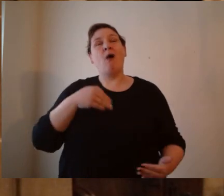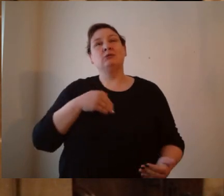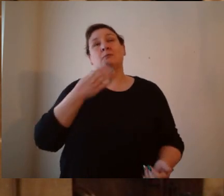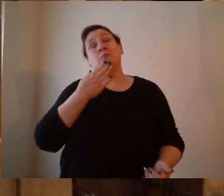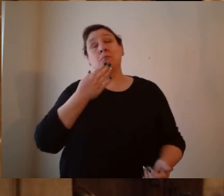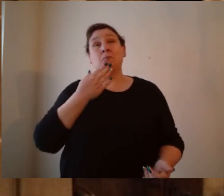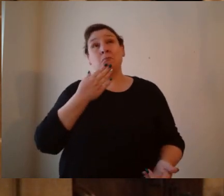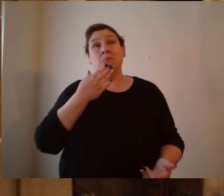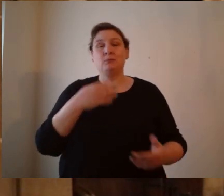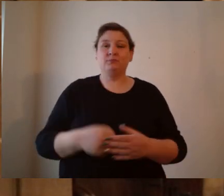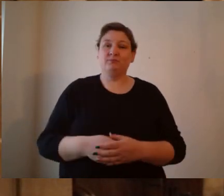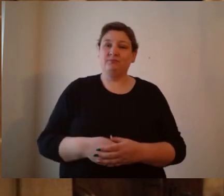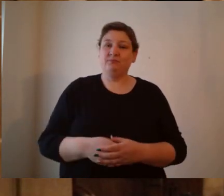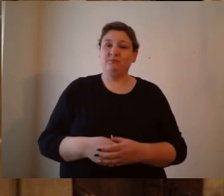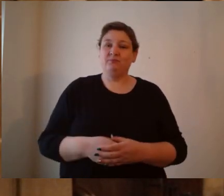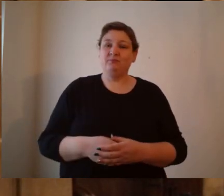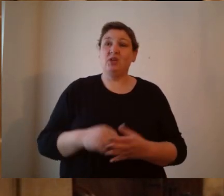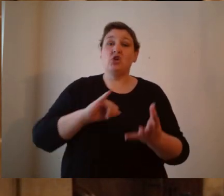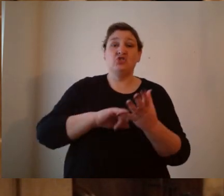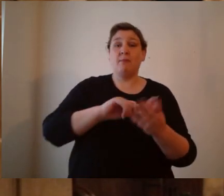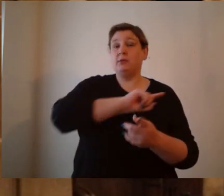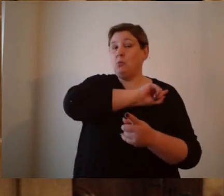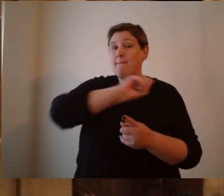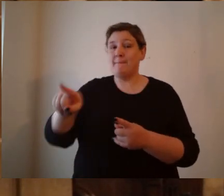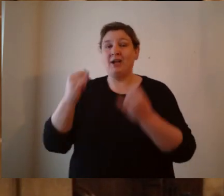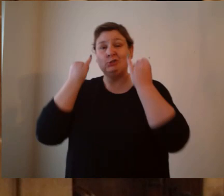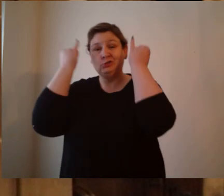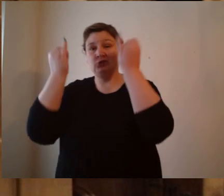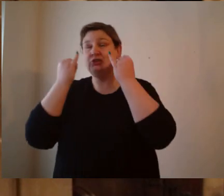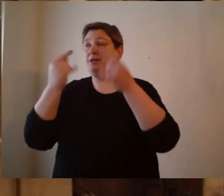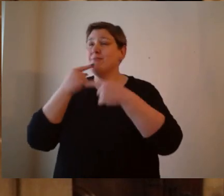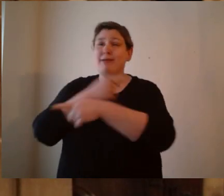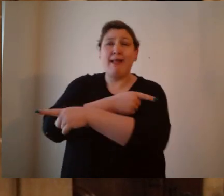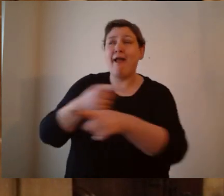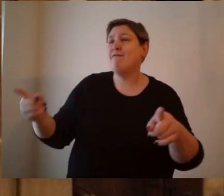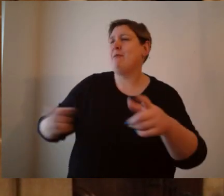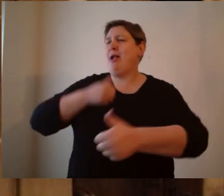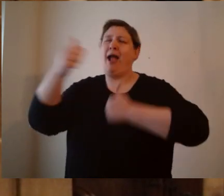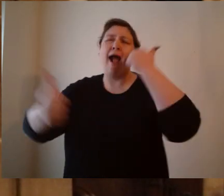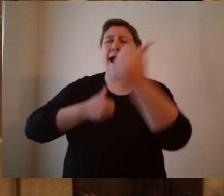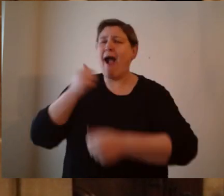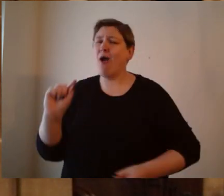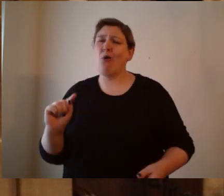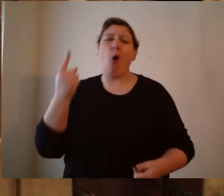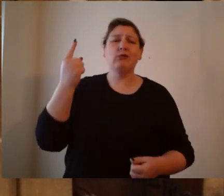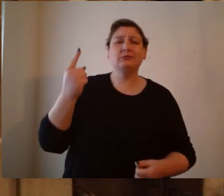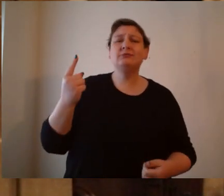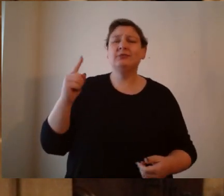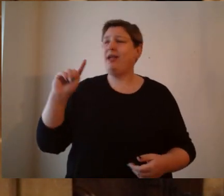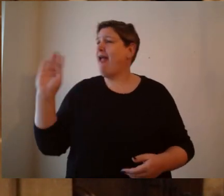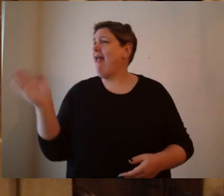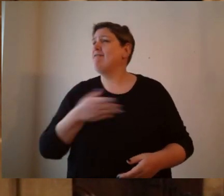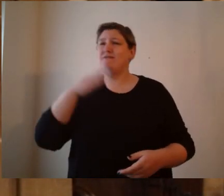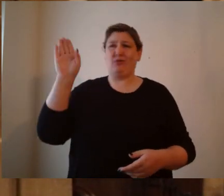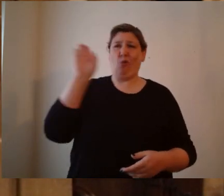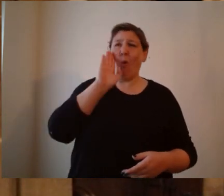heart. The shepherds returned, glorifying and praising God for all